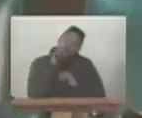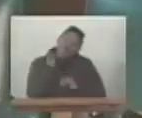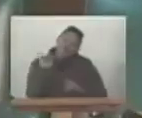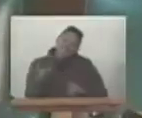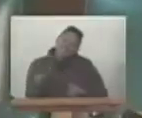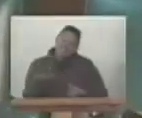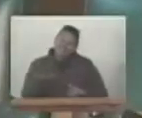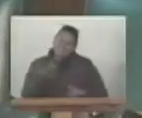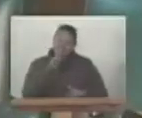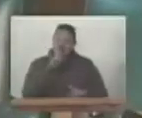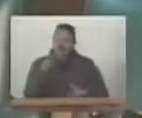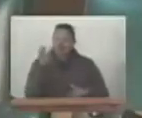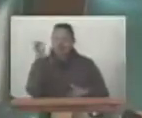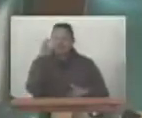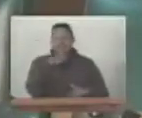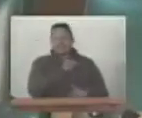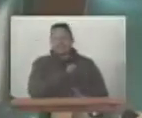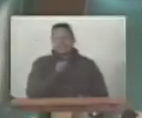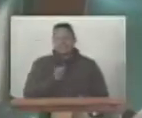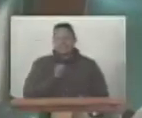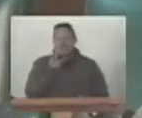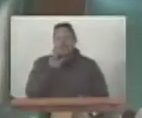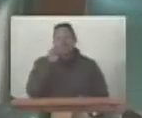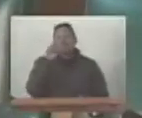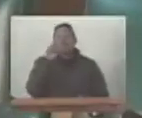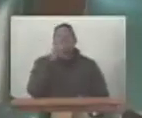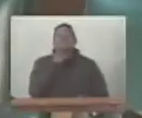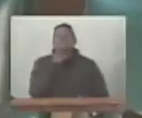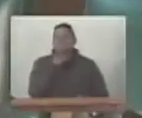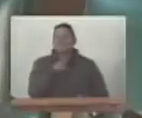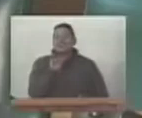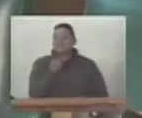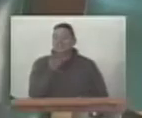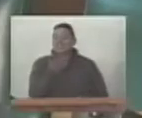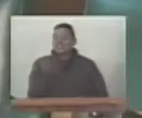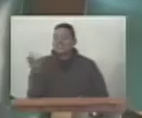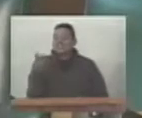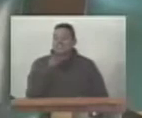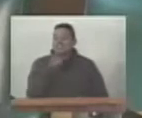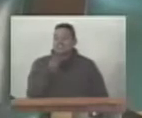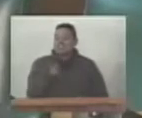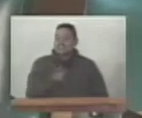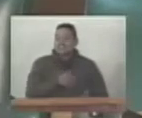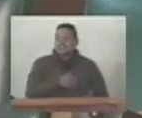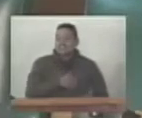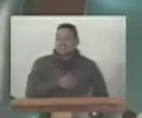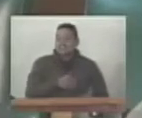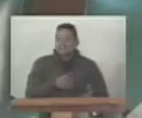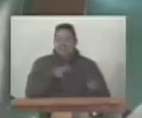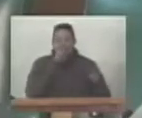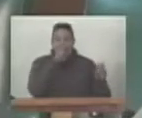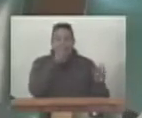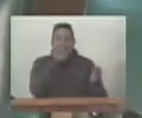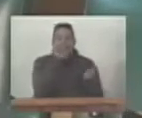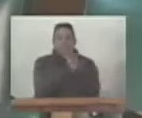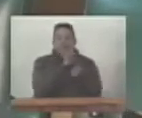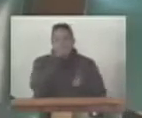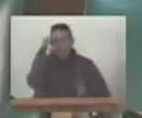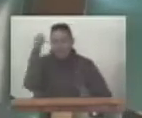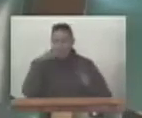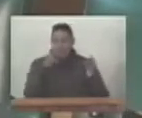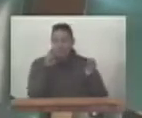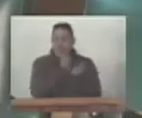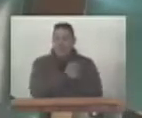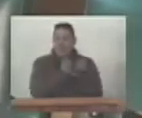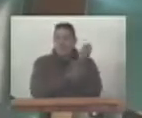it in the way that Senator Crawford put it, that this is just a thing to run roughshod over poor people, lock up black people, and so